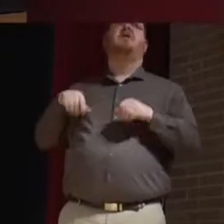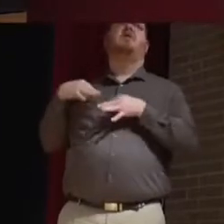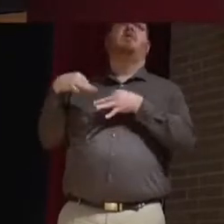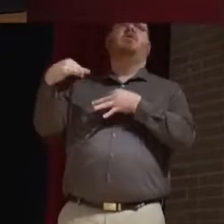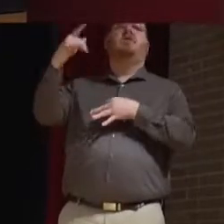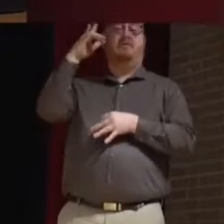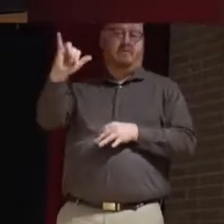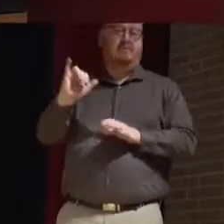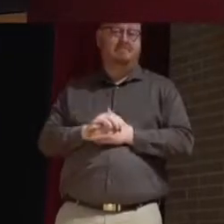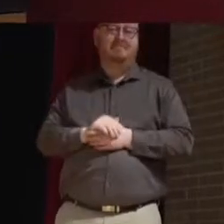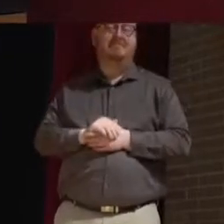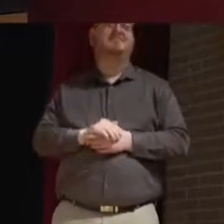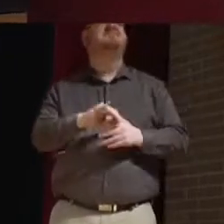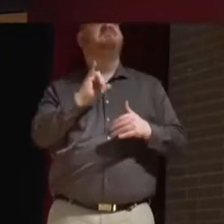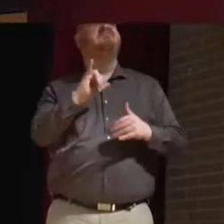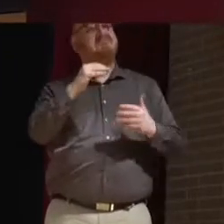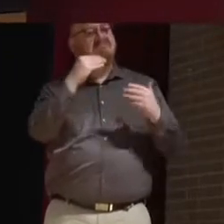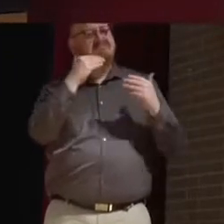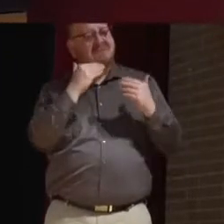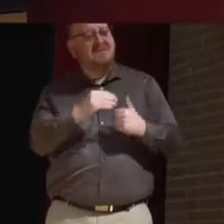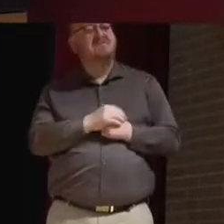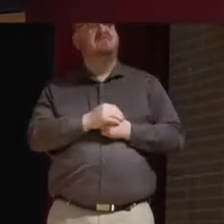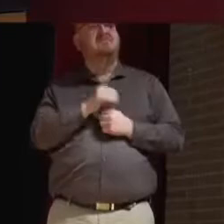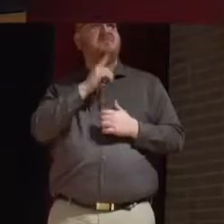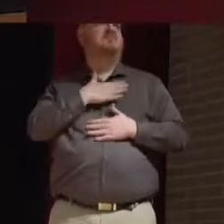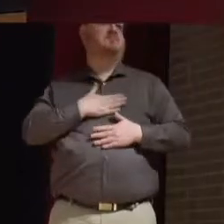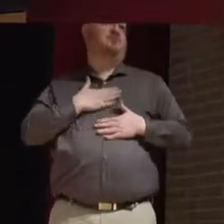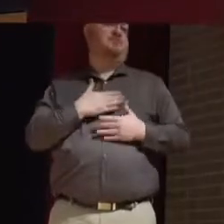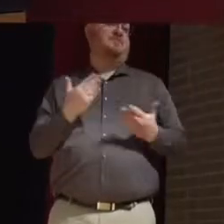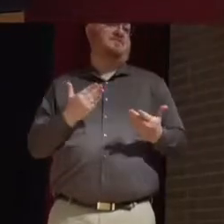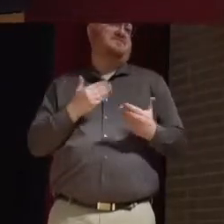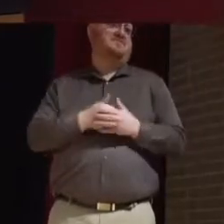Thank you so much for being here. We really appreciate it.